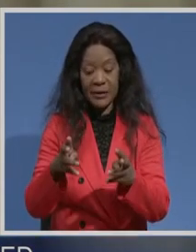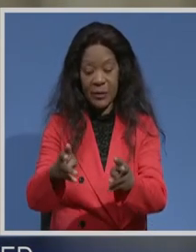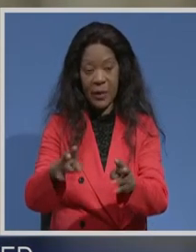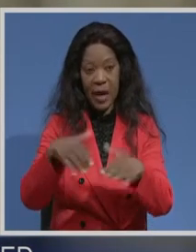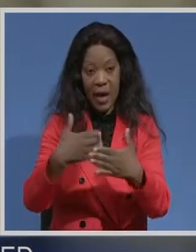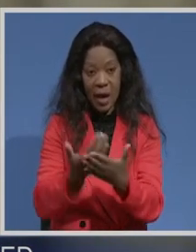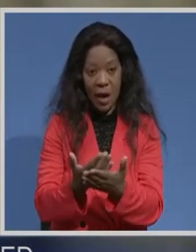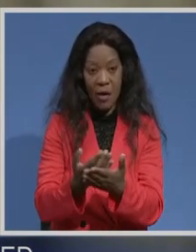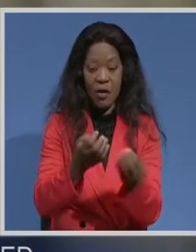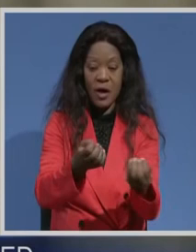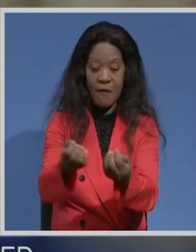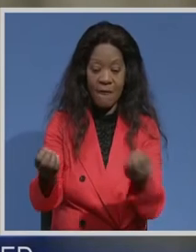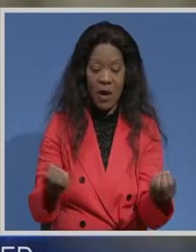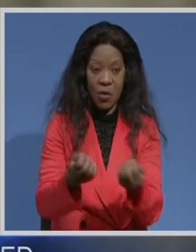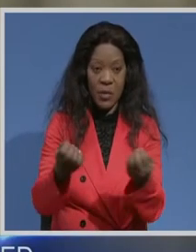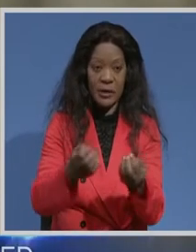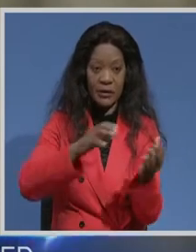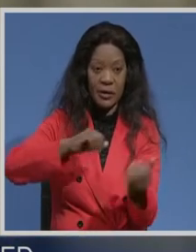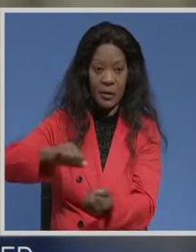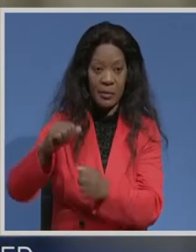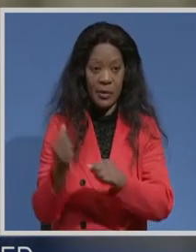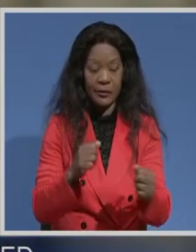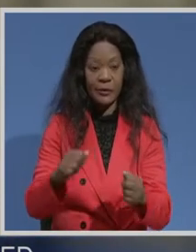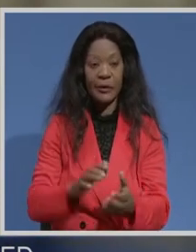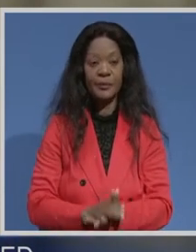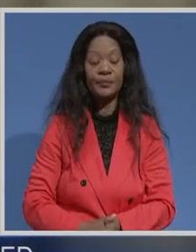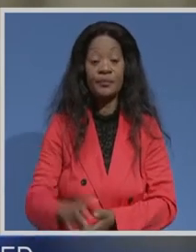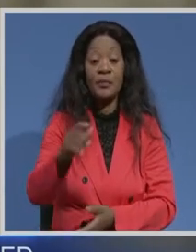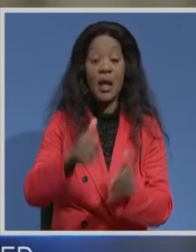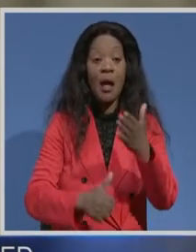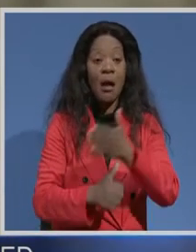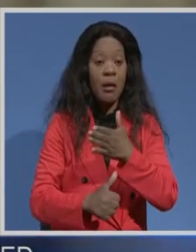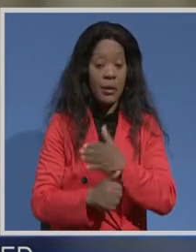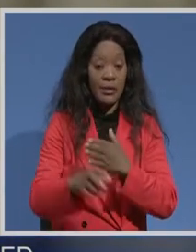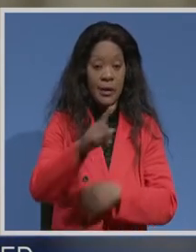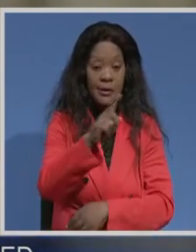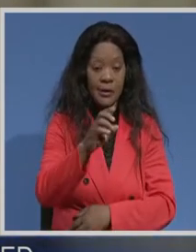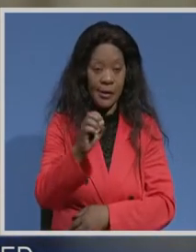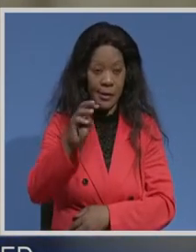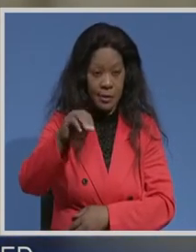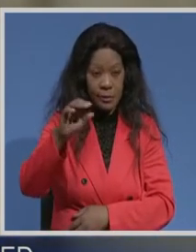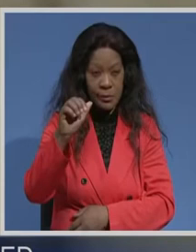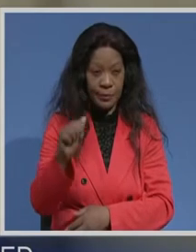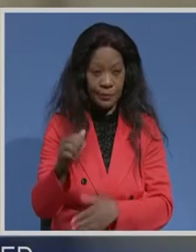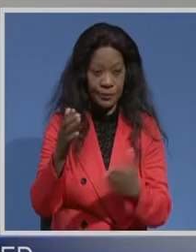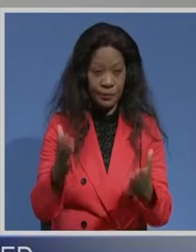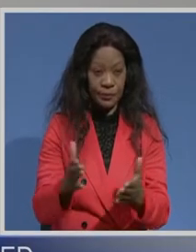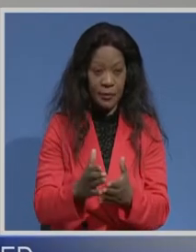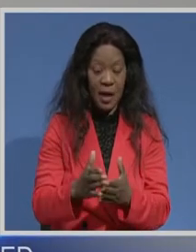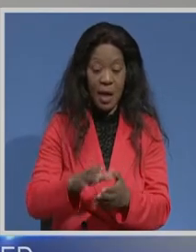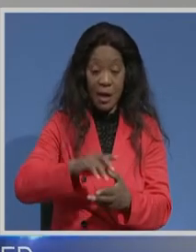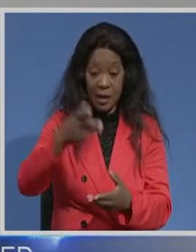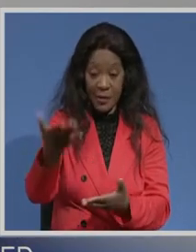the environment. There shall always be disputes between industry and ZEMA and with environmental groups and other